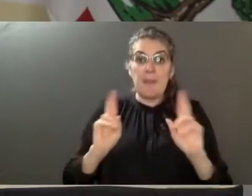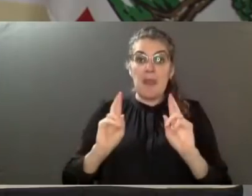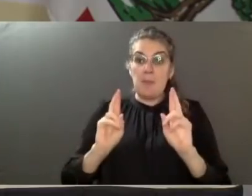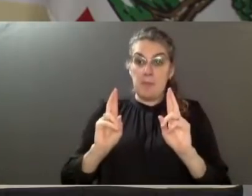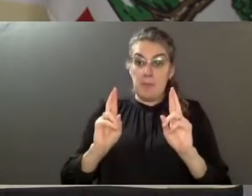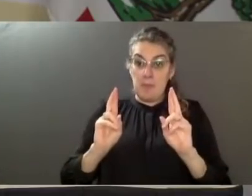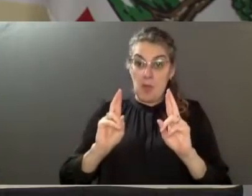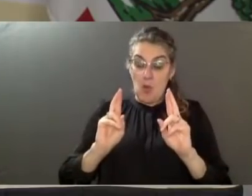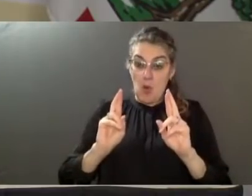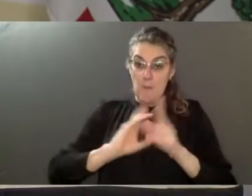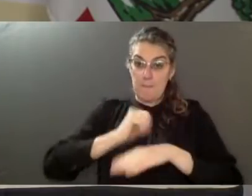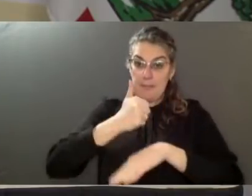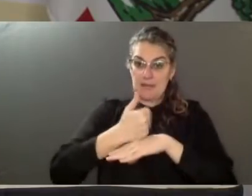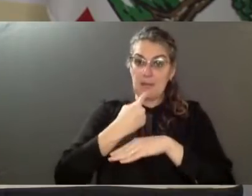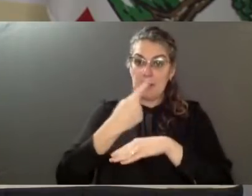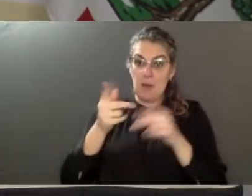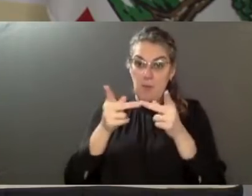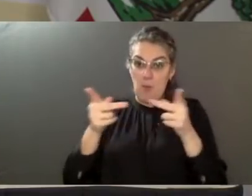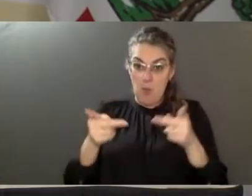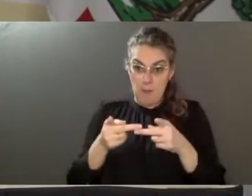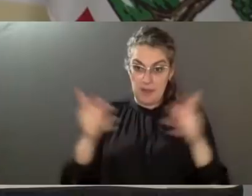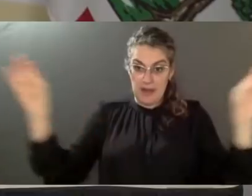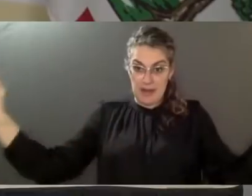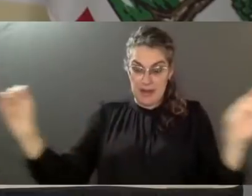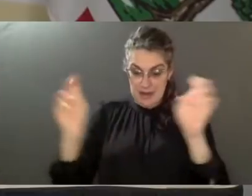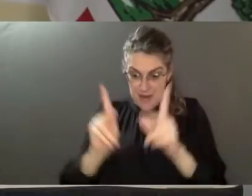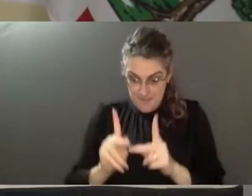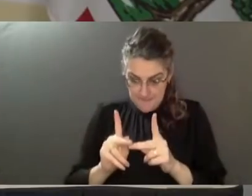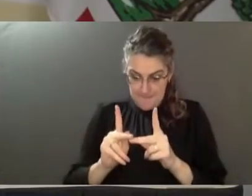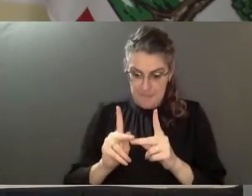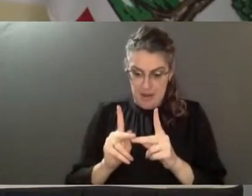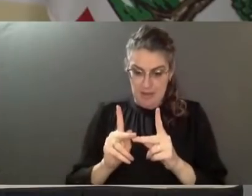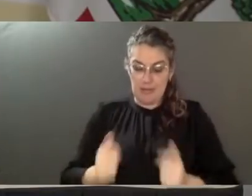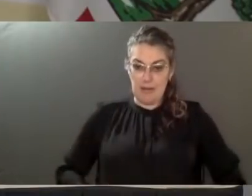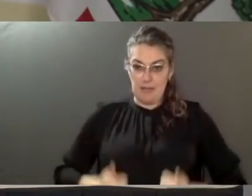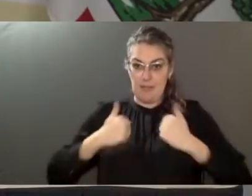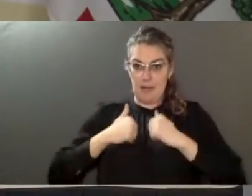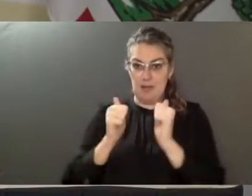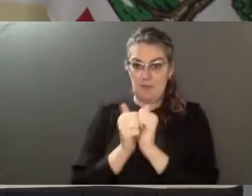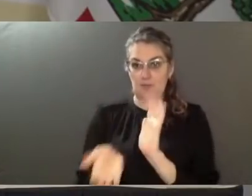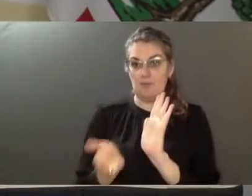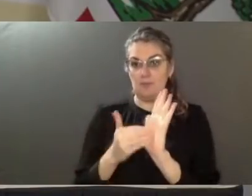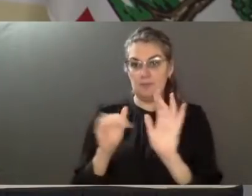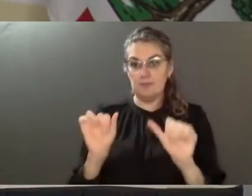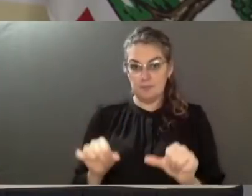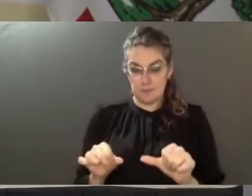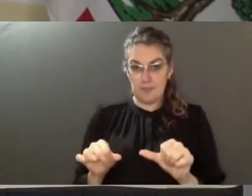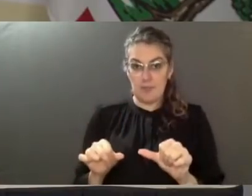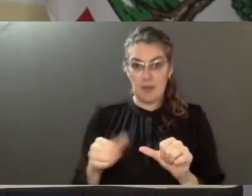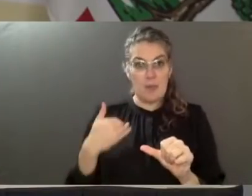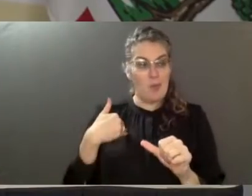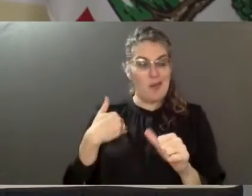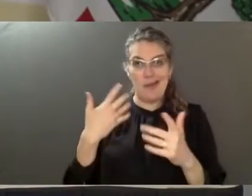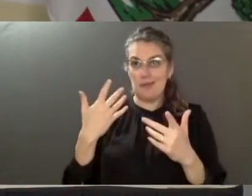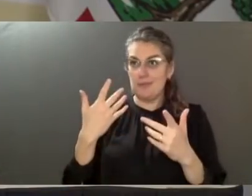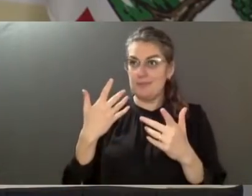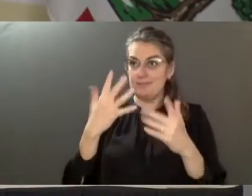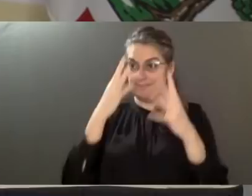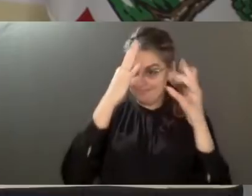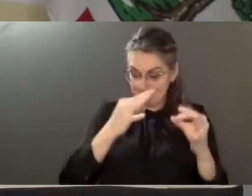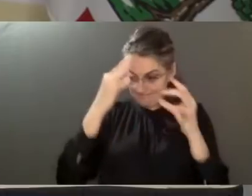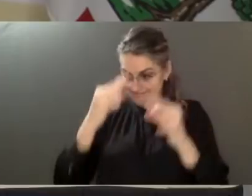on a temporary basis. So we've really offered all the help that is necessary along the way. We have to take our leadership and